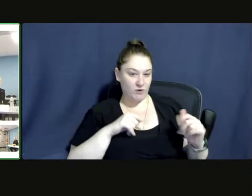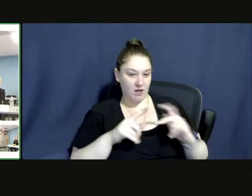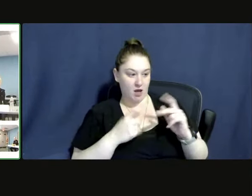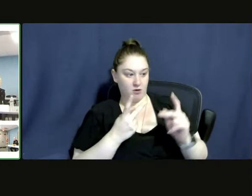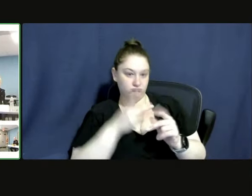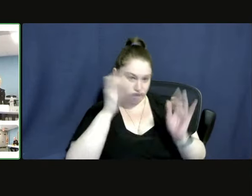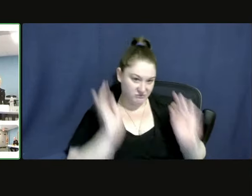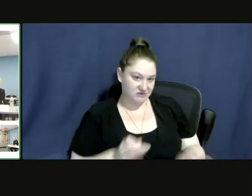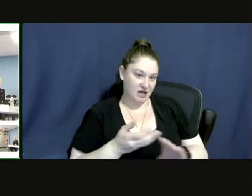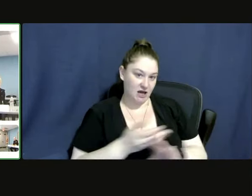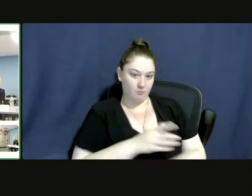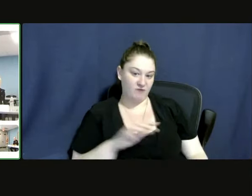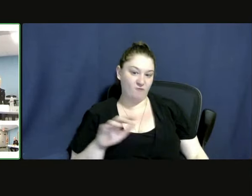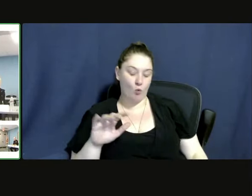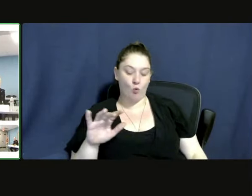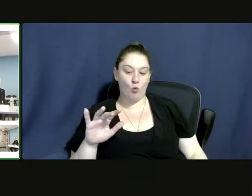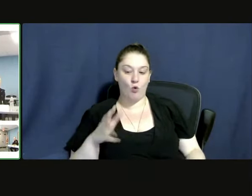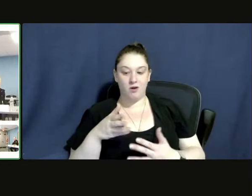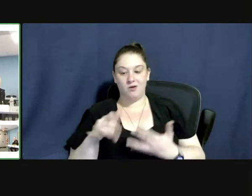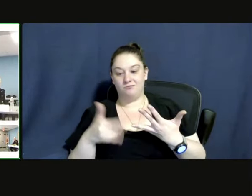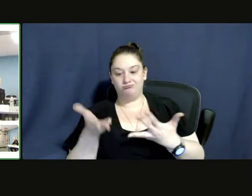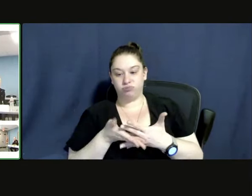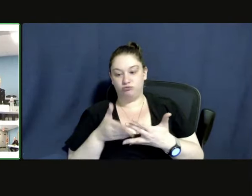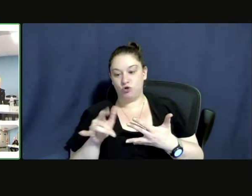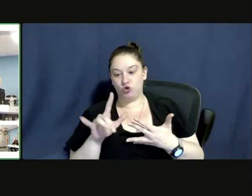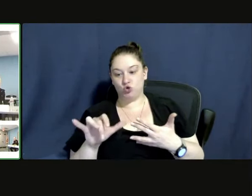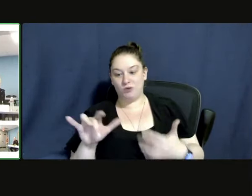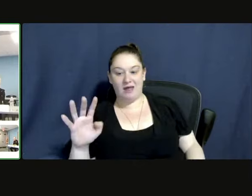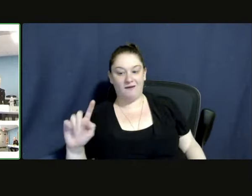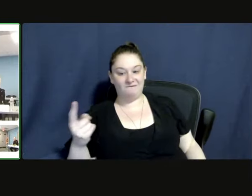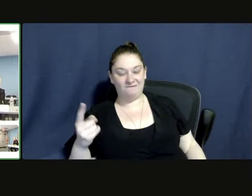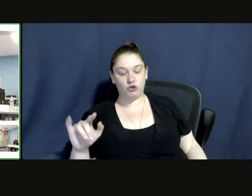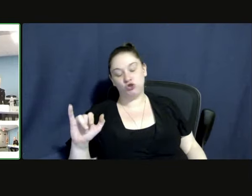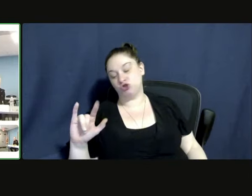2024. So we're off doing that work already.